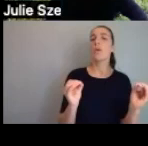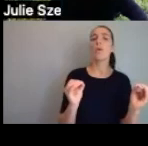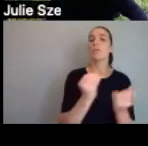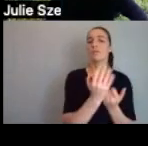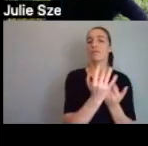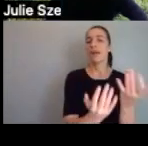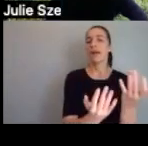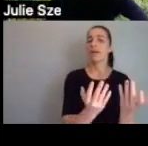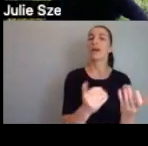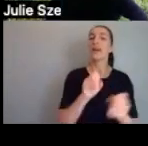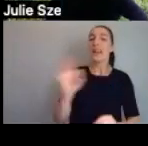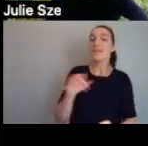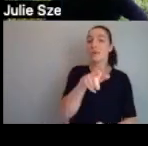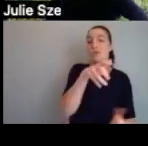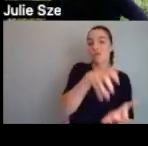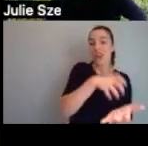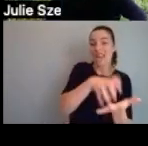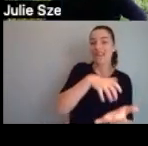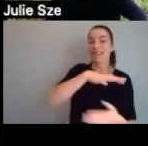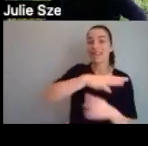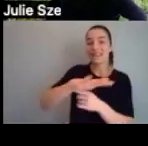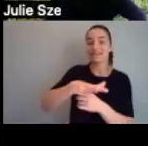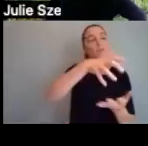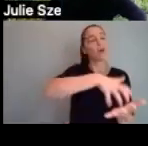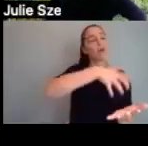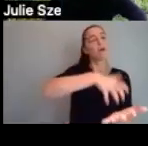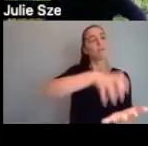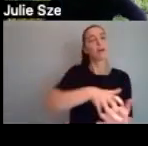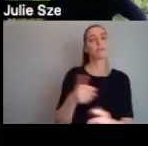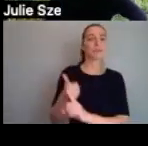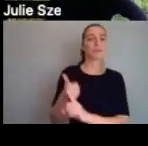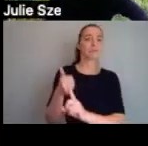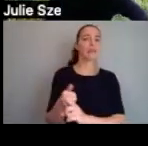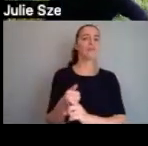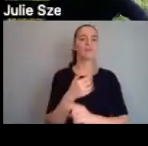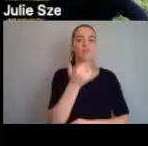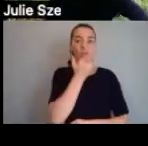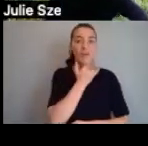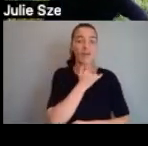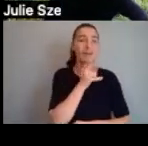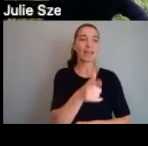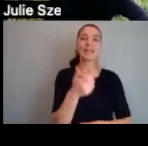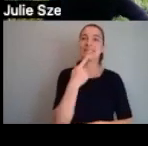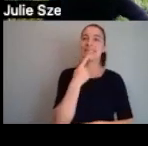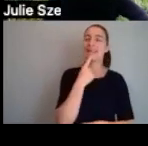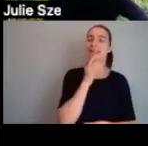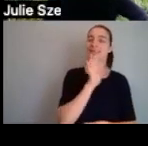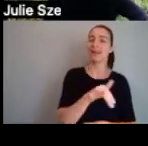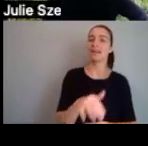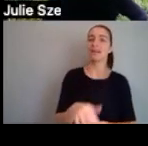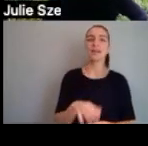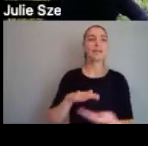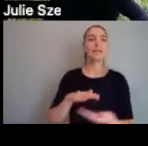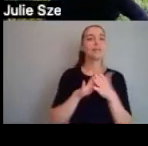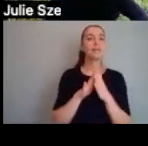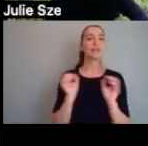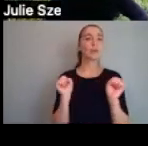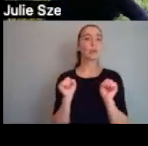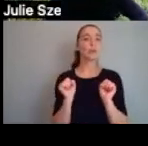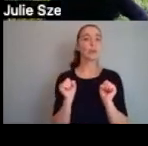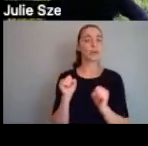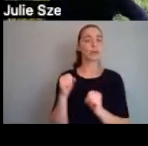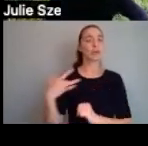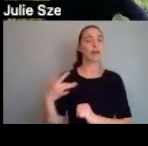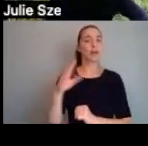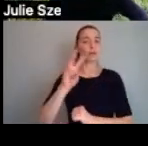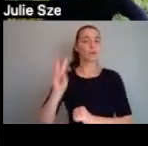He, in a common delusion that mixes weather and climate, said, and this is a quote from Trump, it's getting cooler. Despite a